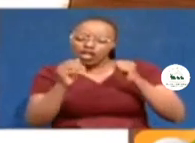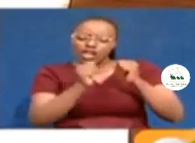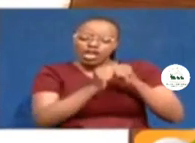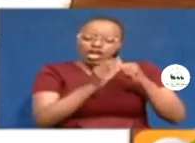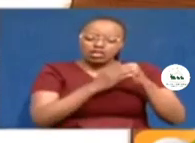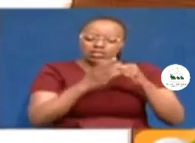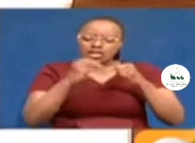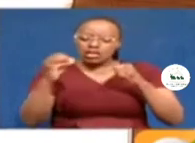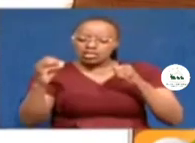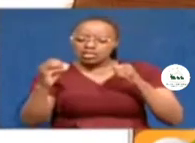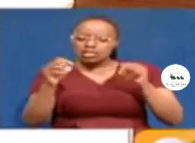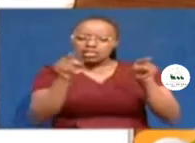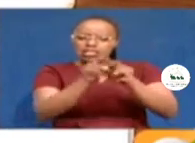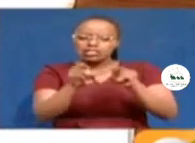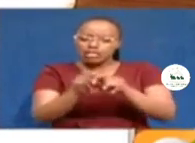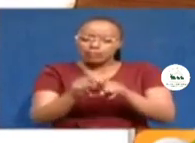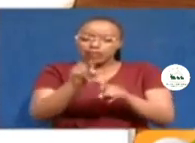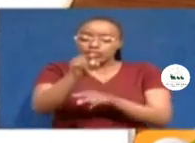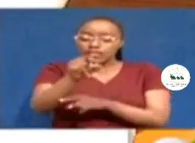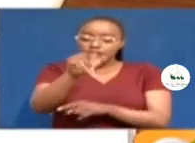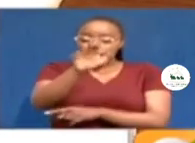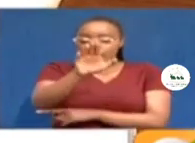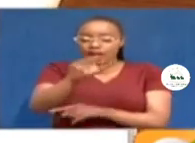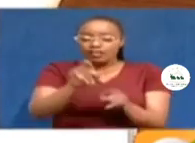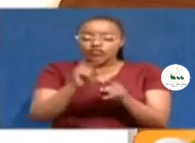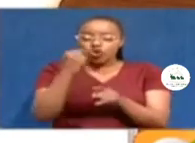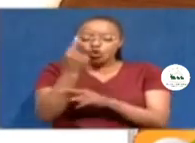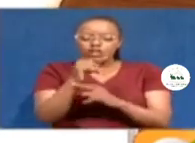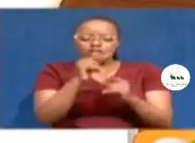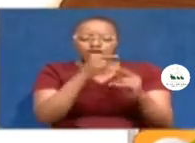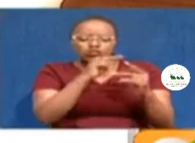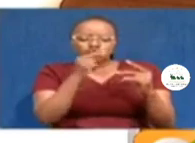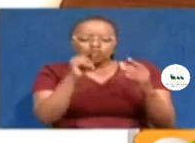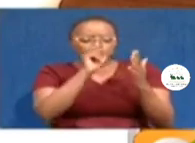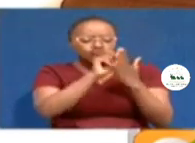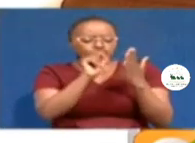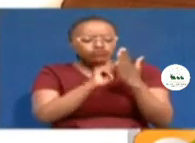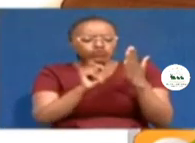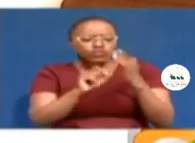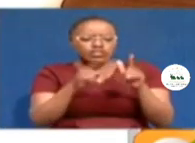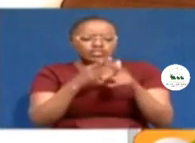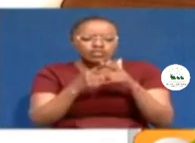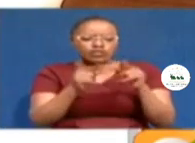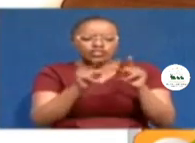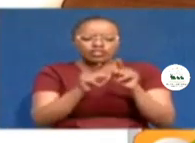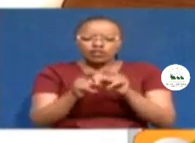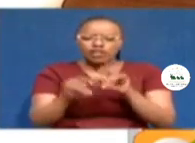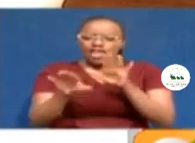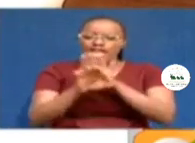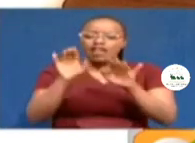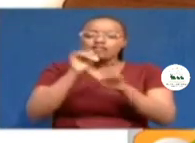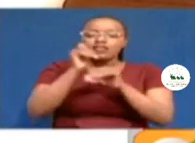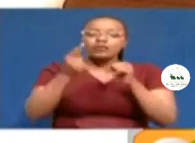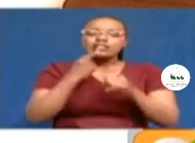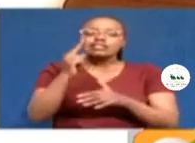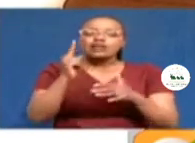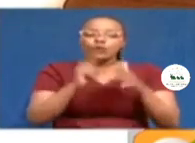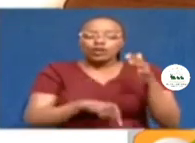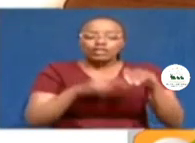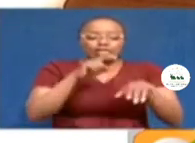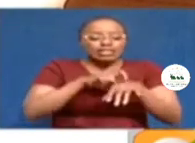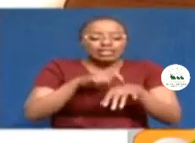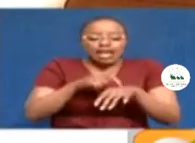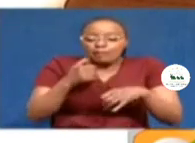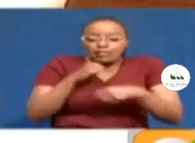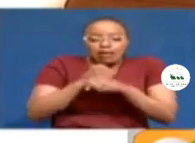1980s, and it is their stock in trade that they poo-poo everything that is said, even when it